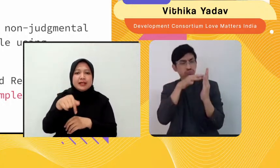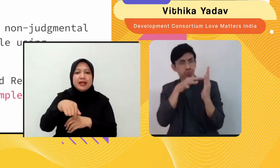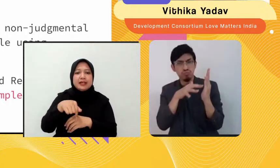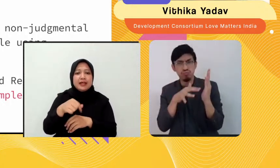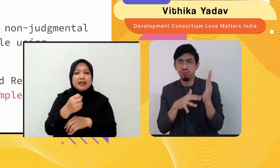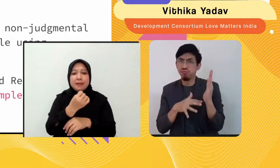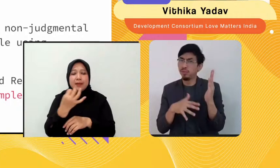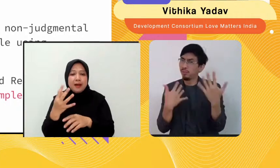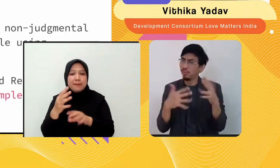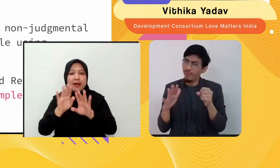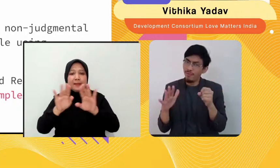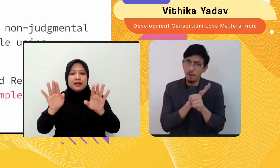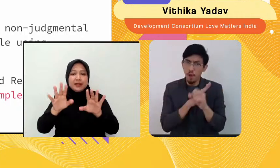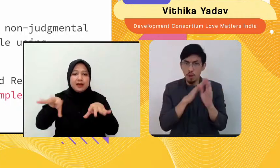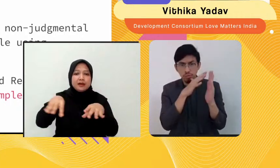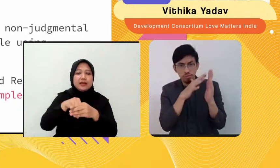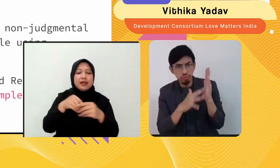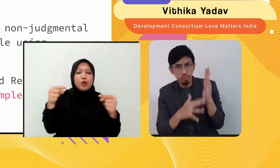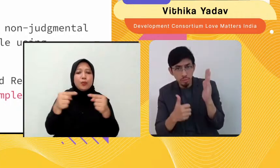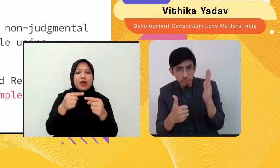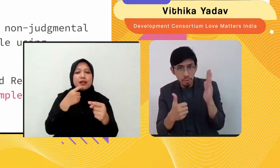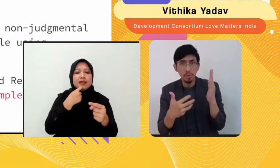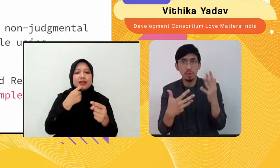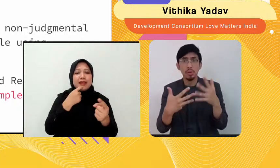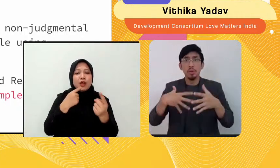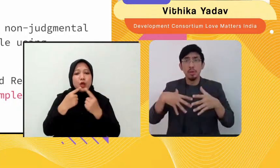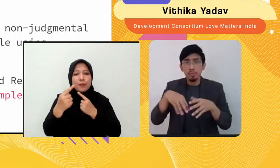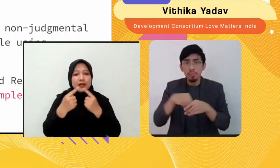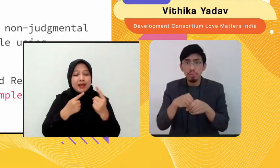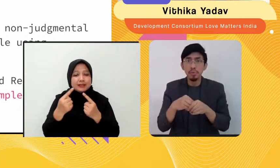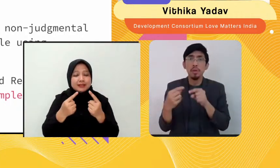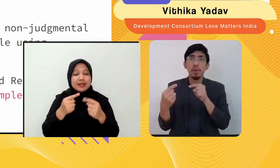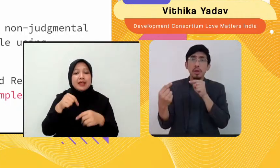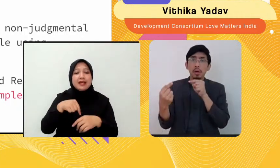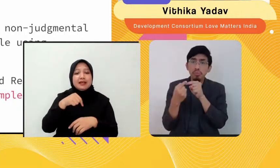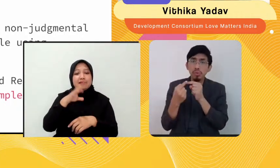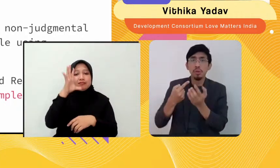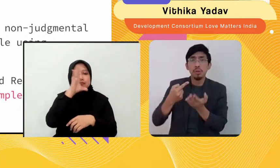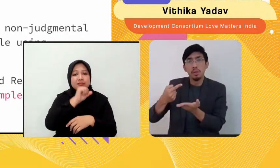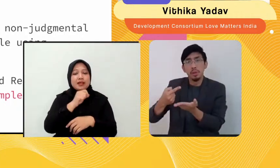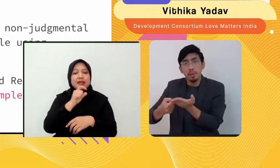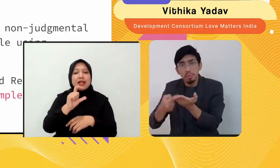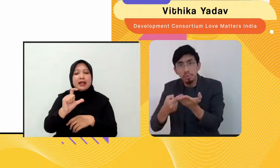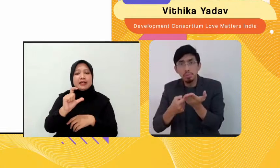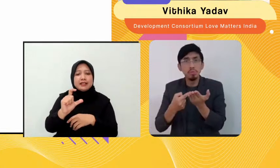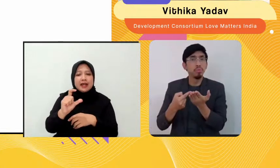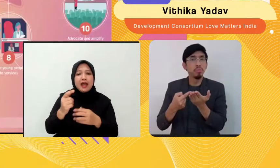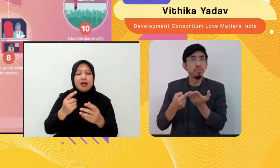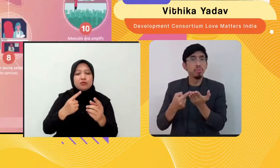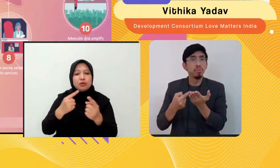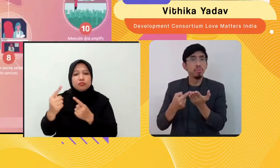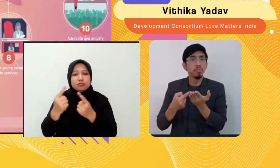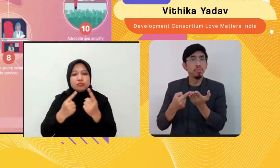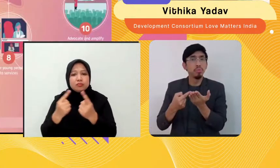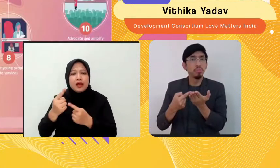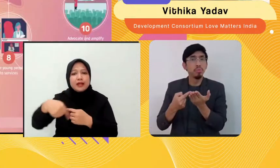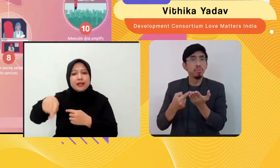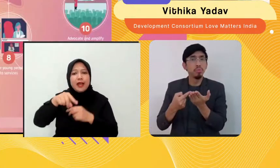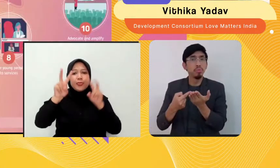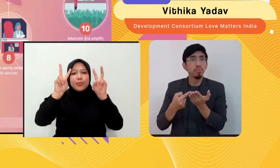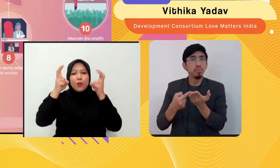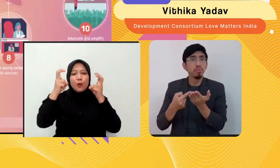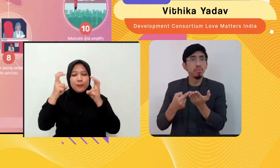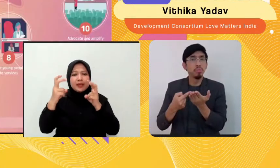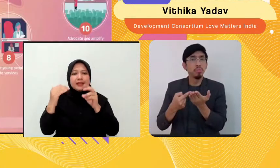in communication on SRHR, and we know how to speak to the audience on complex and taboo topics. One of the